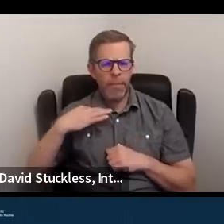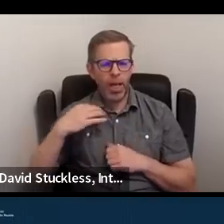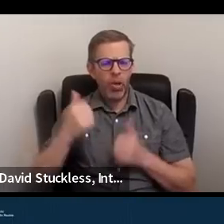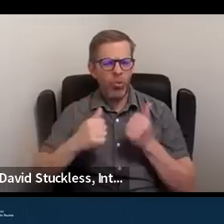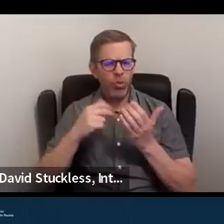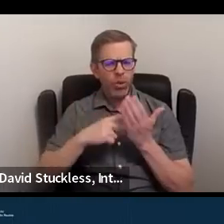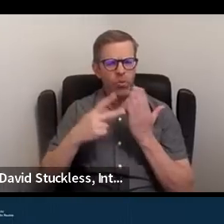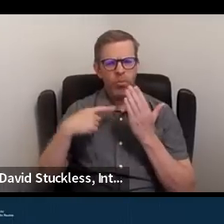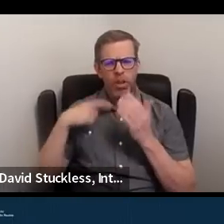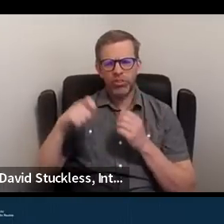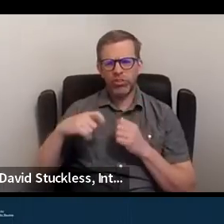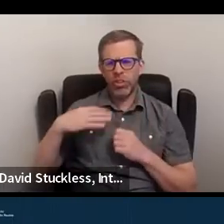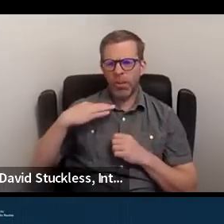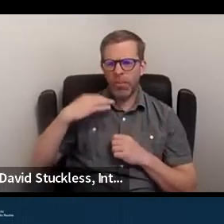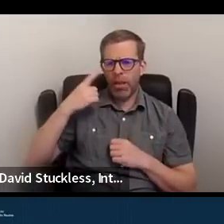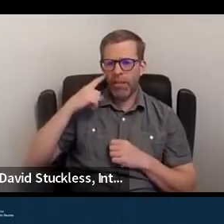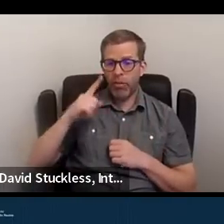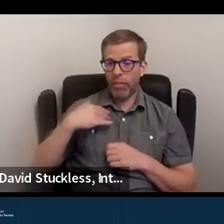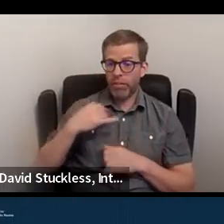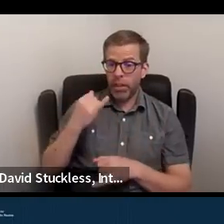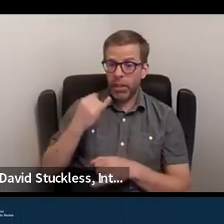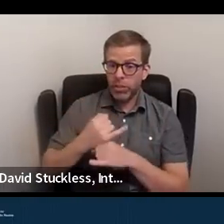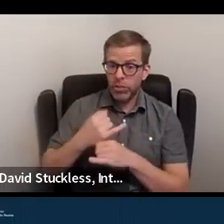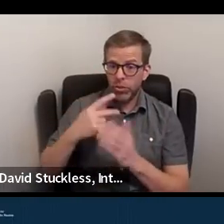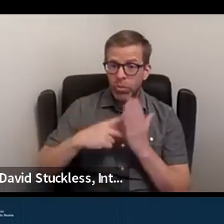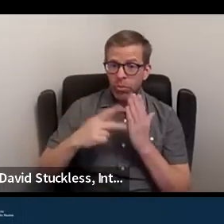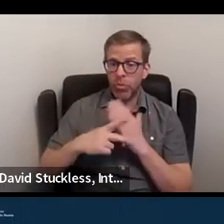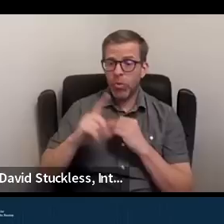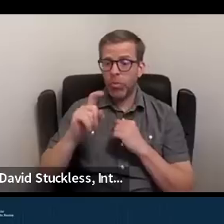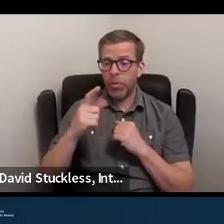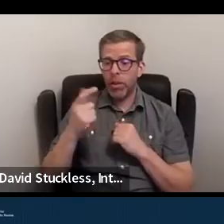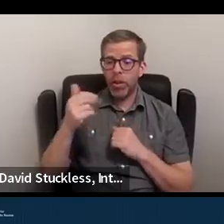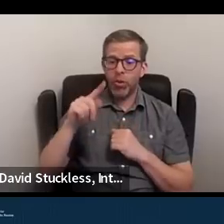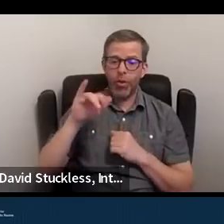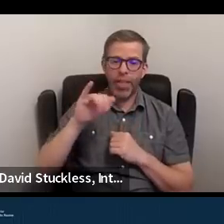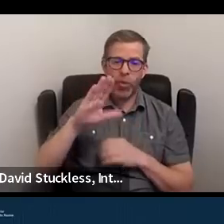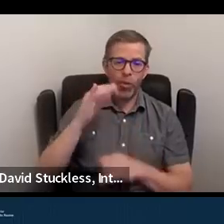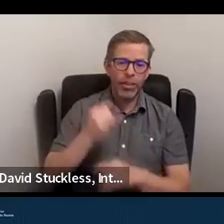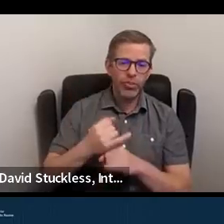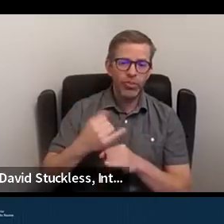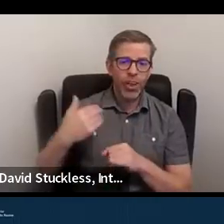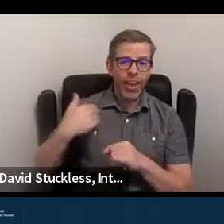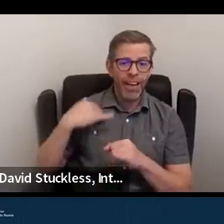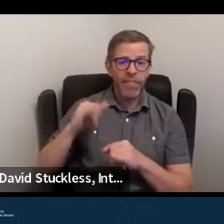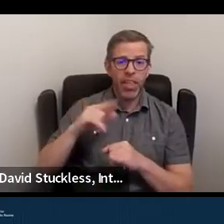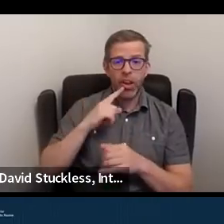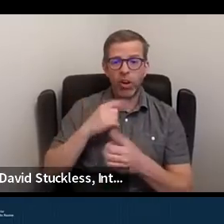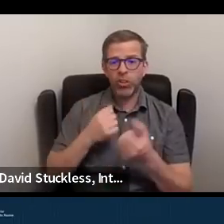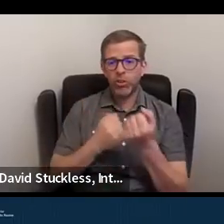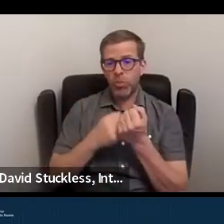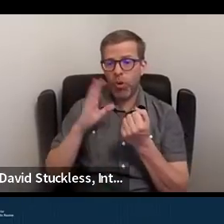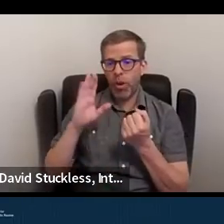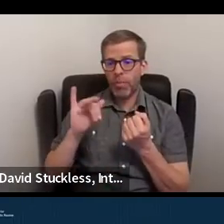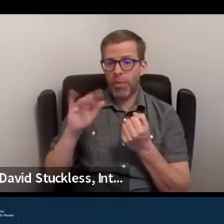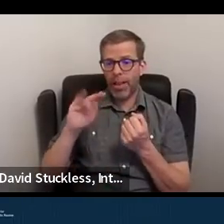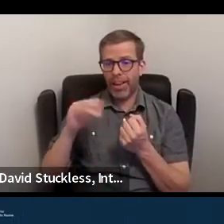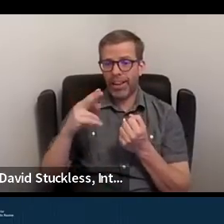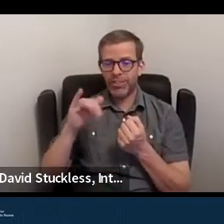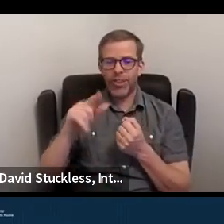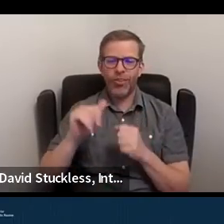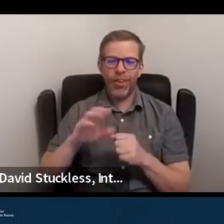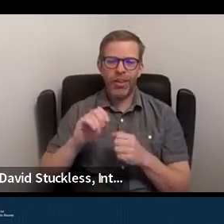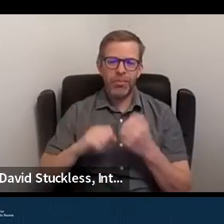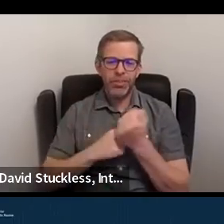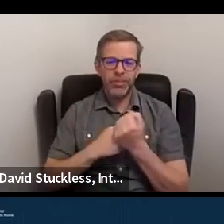Are there institutional programs? In other words, grants that your institution has that are supported by NIH that you can be supported